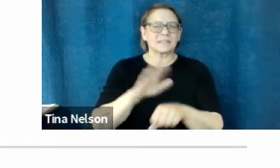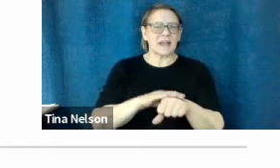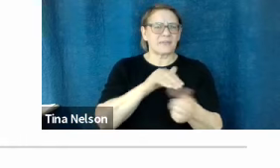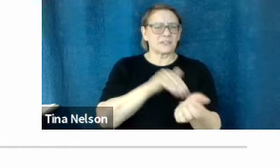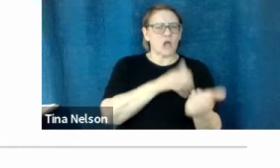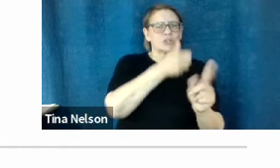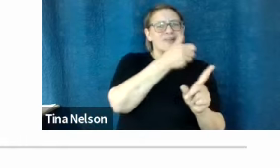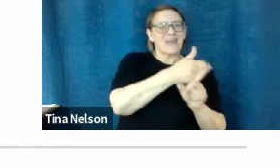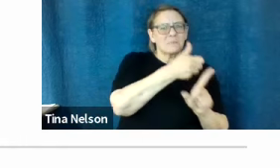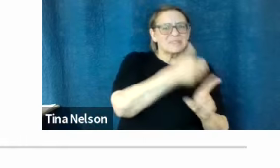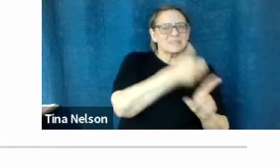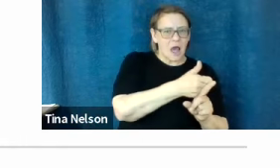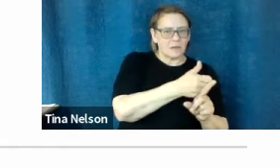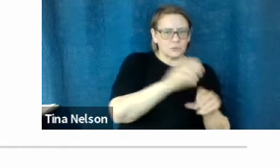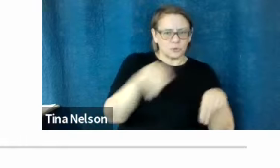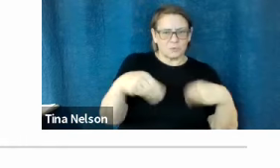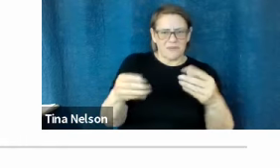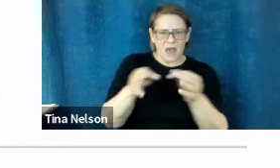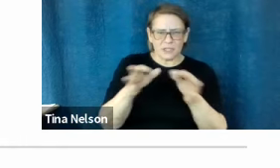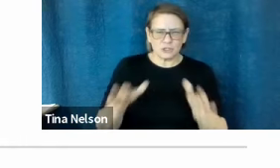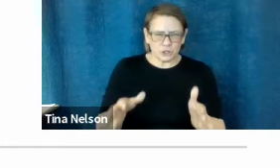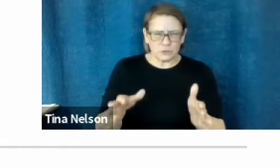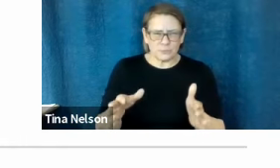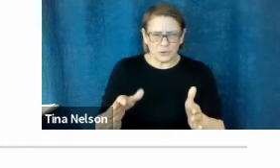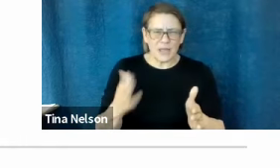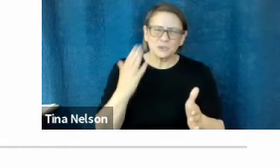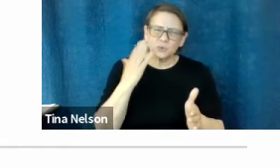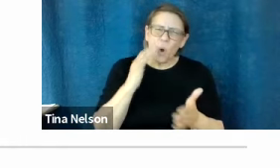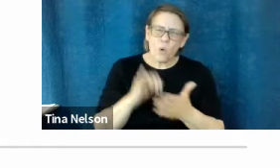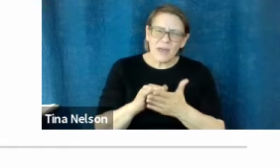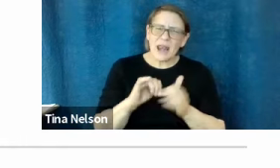healthcare provider to learn that?